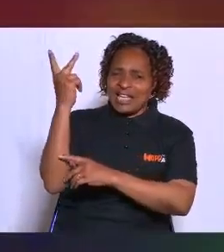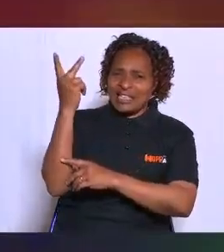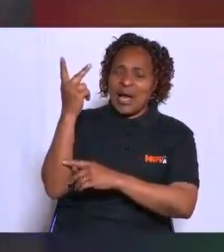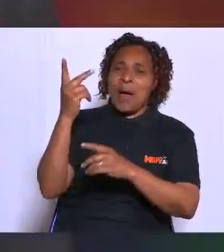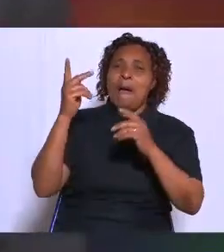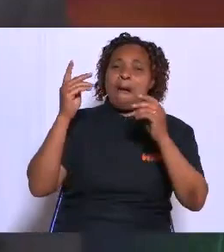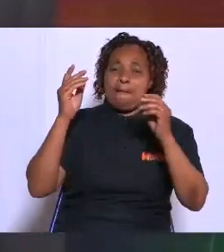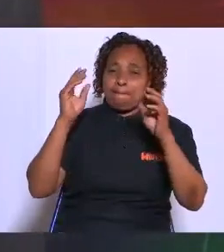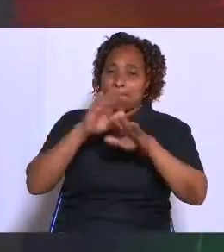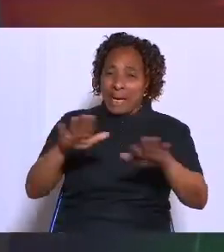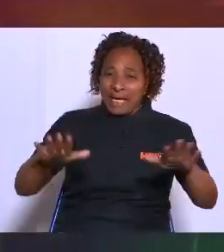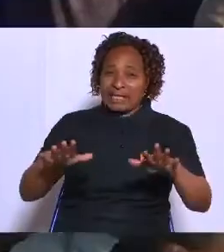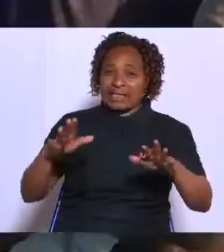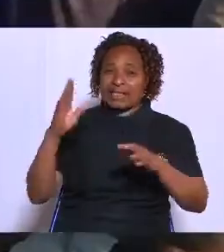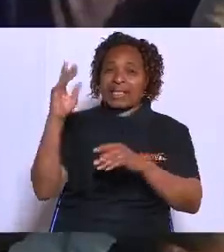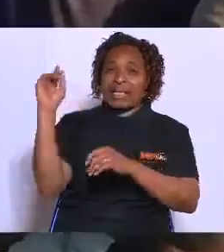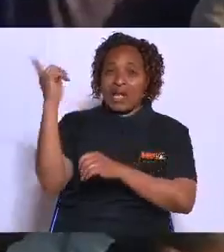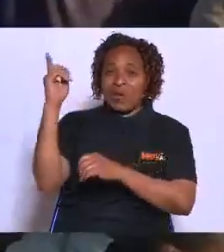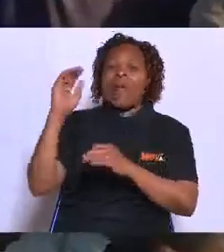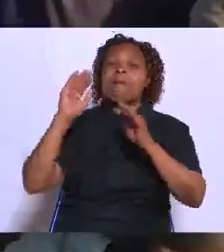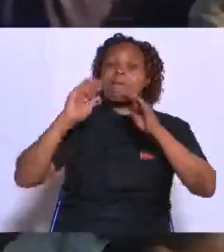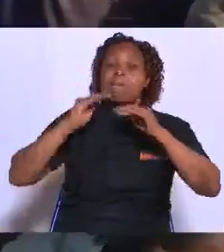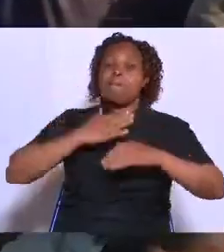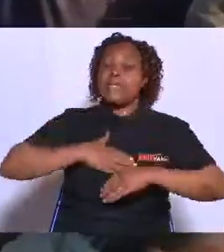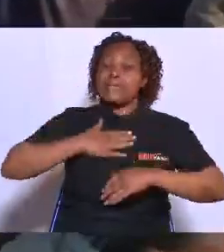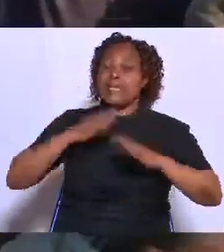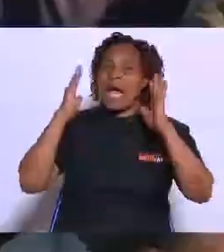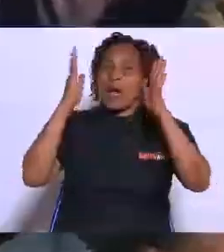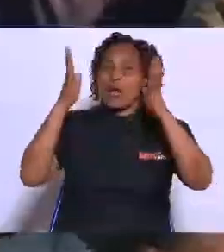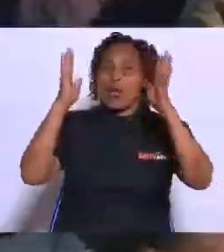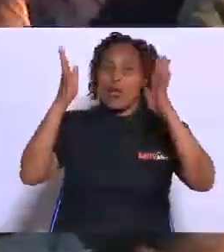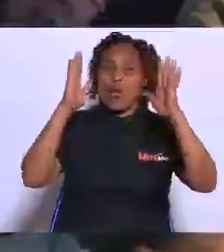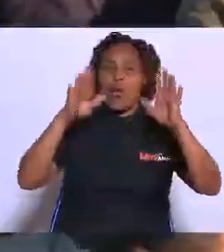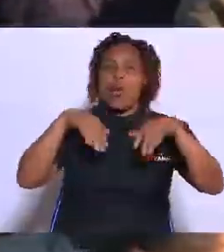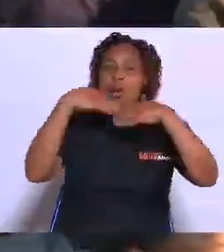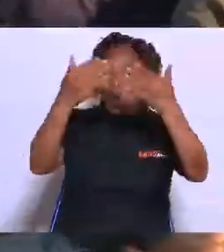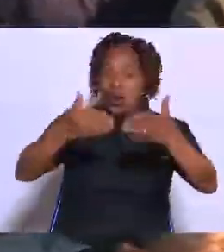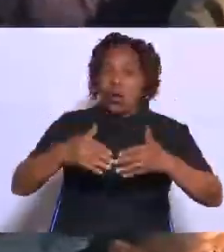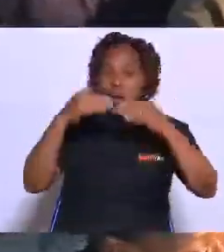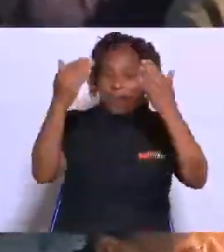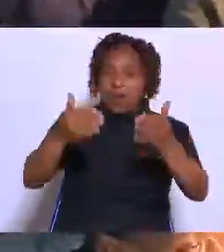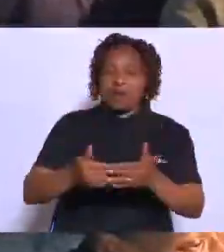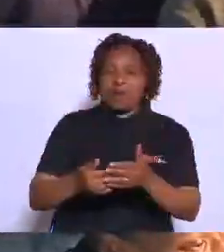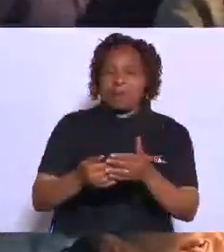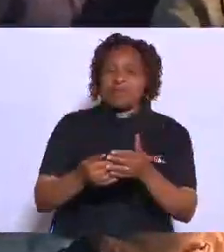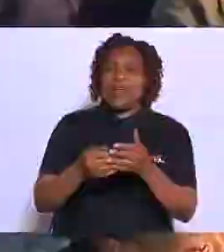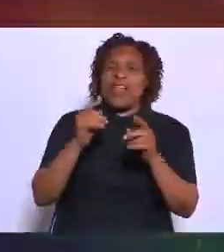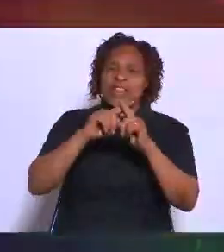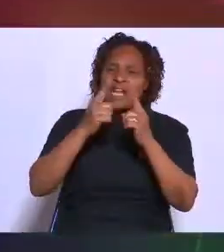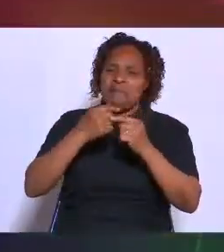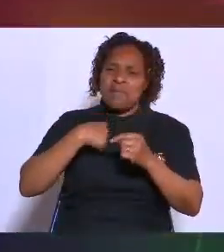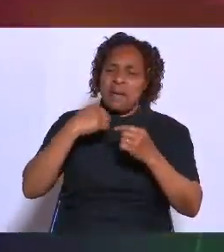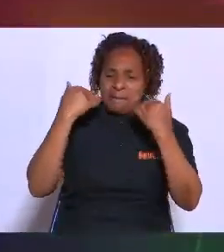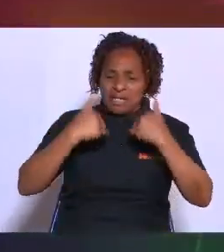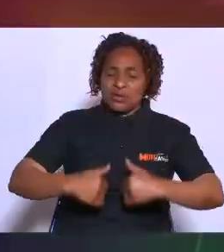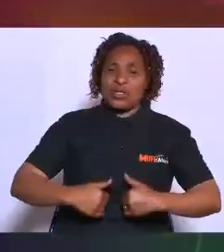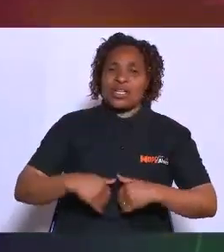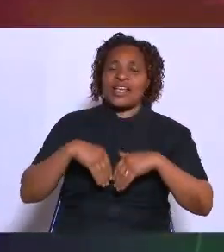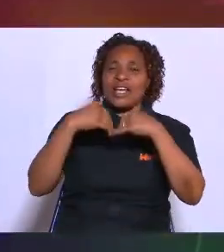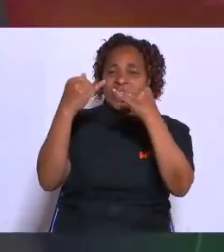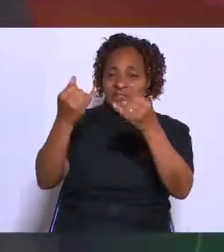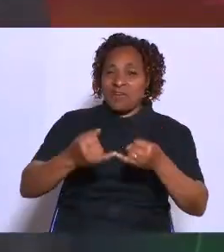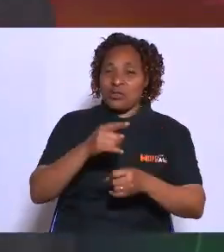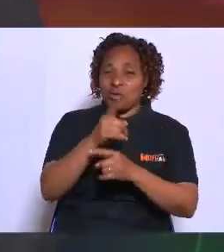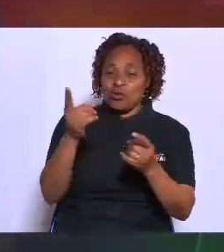Market in Nairobi just raise your hand Kenyatta Market welcome we're glad you're there and I personally invite you to come